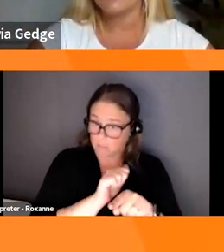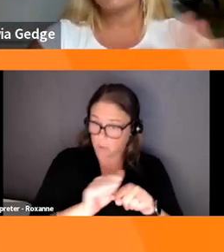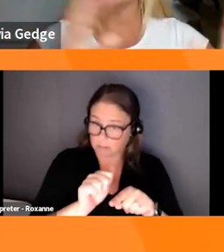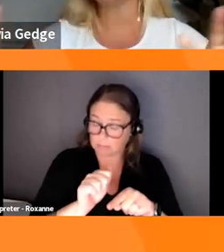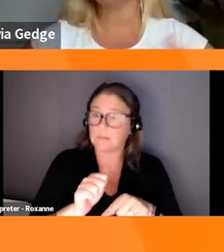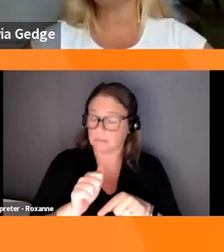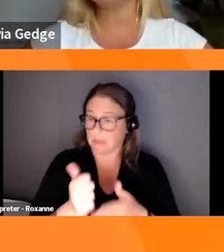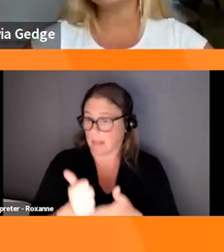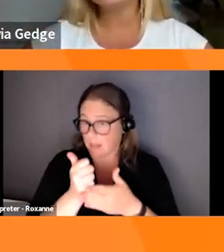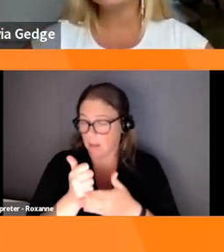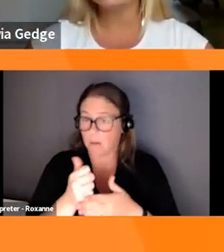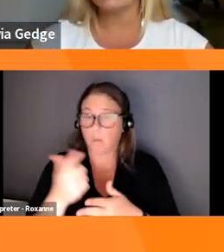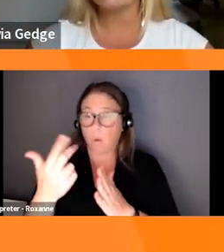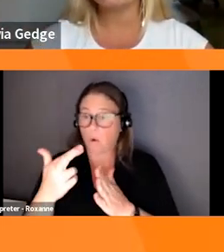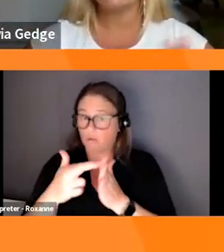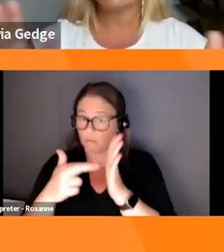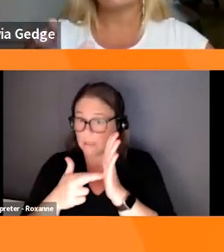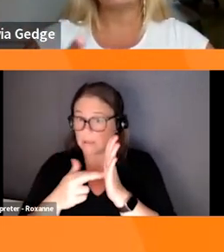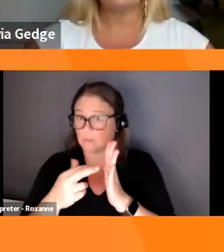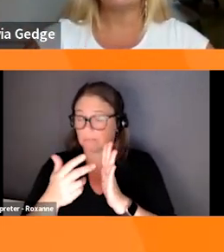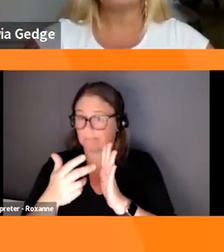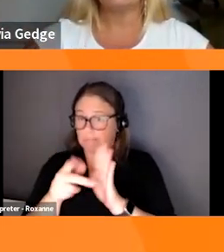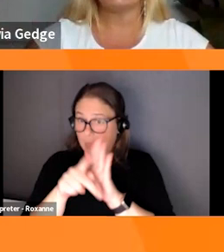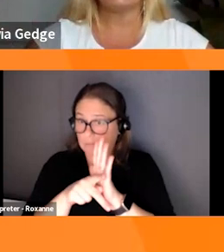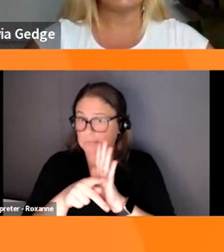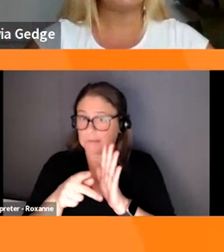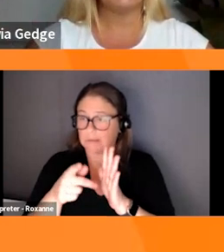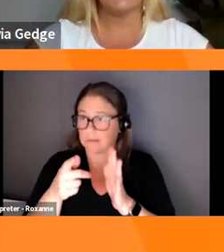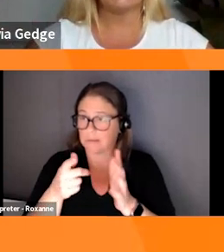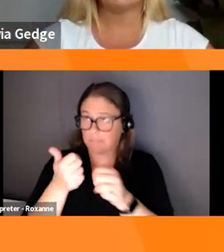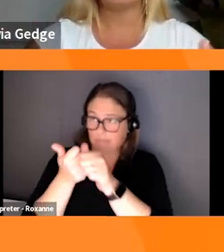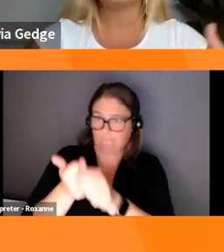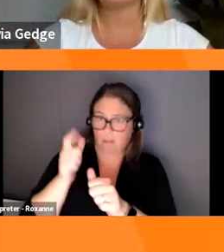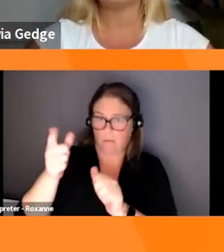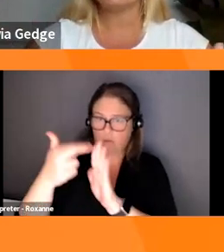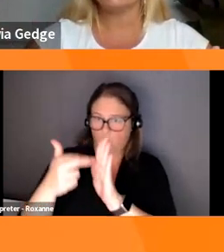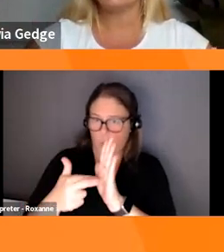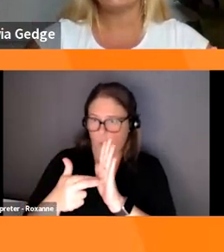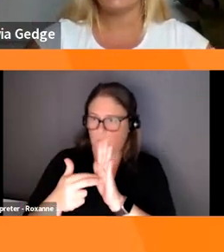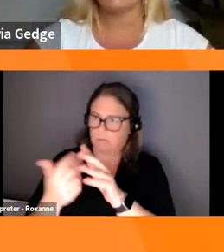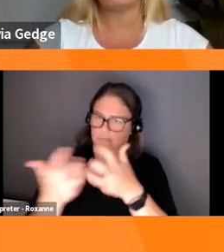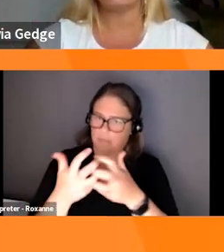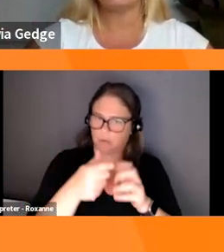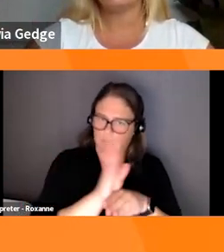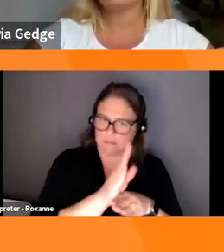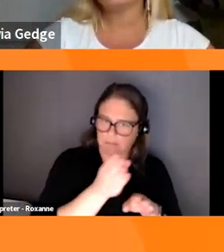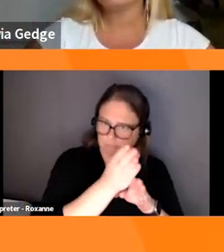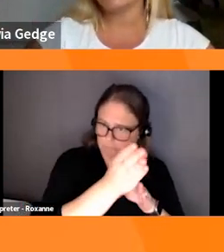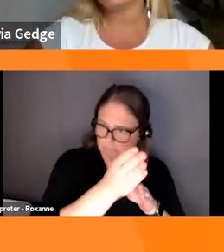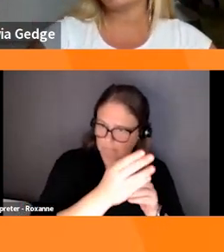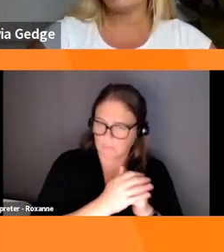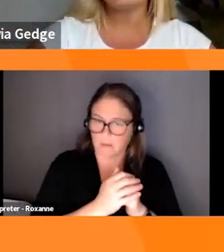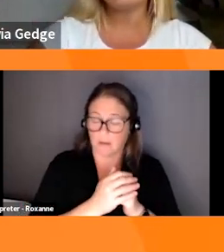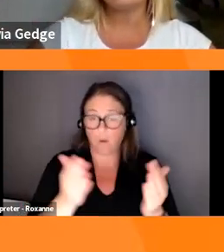regulators. If we're looking on the social side, it could be as simple as employee retention, having